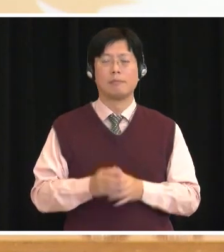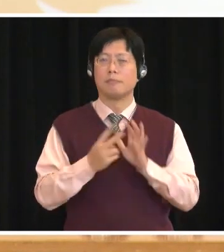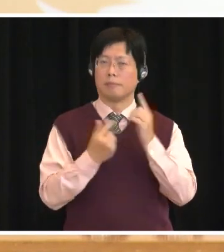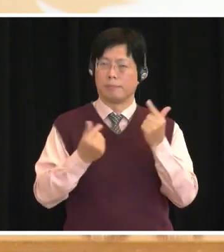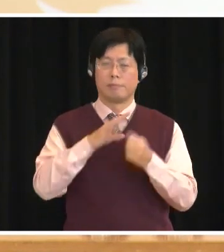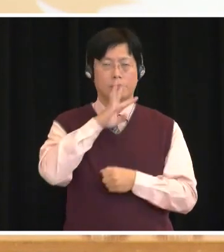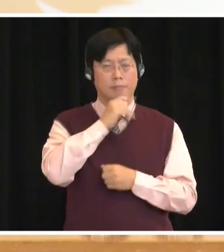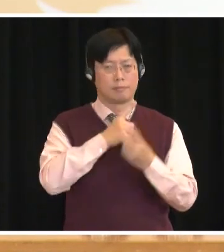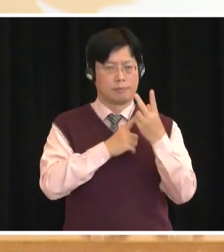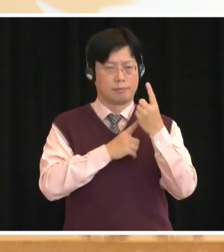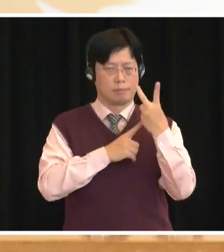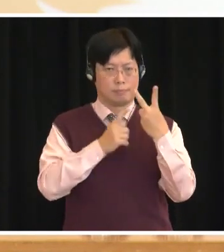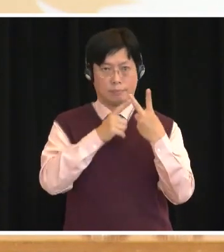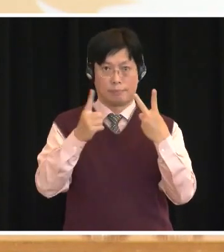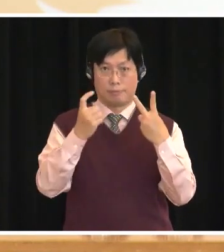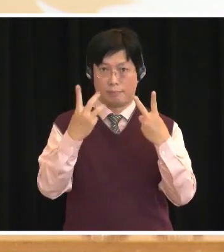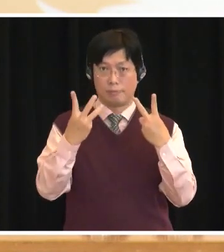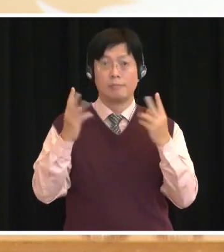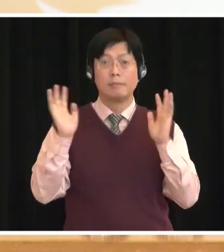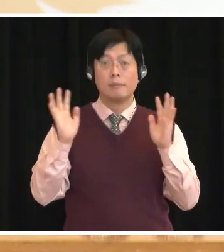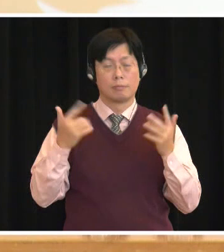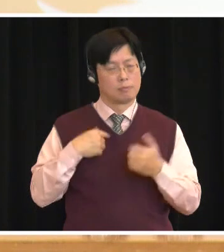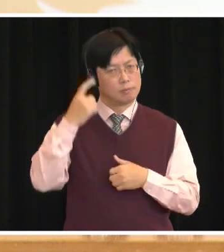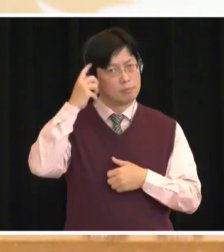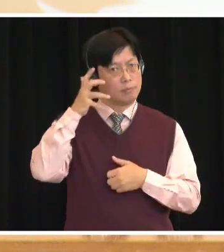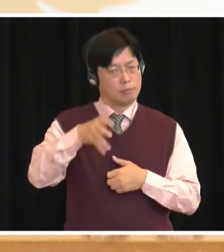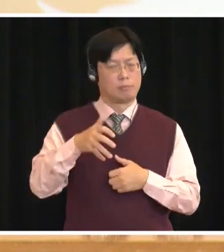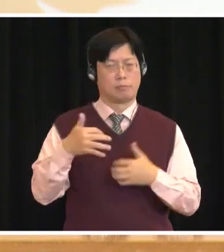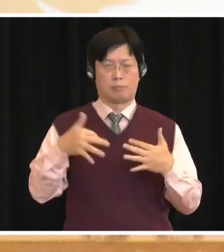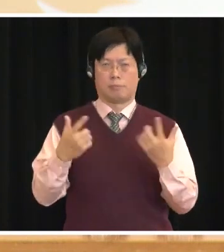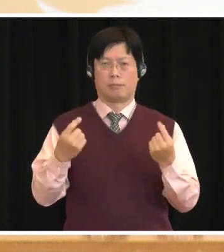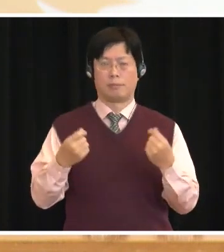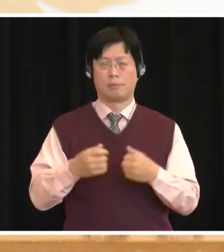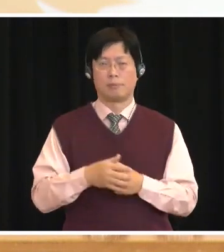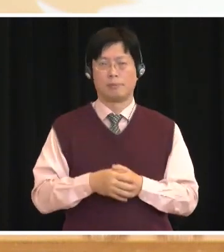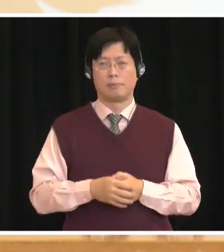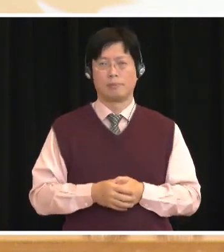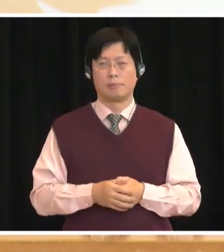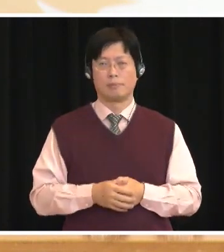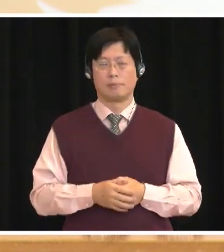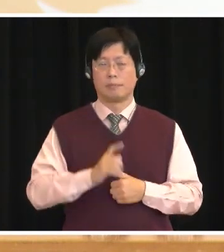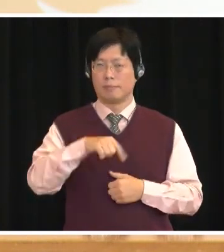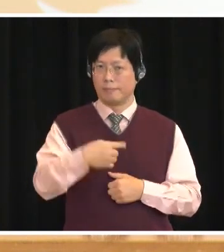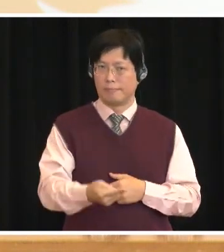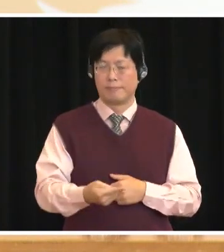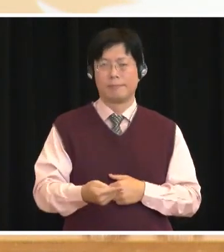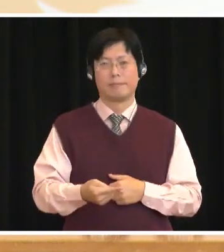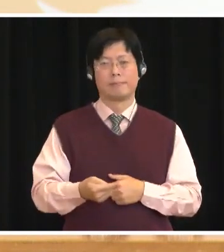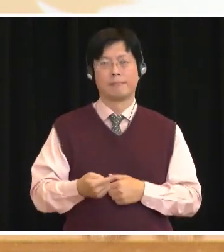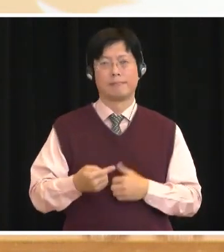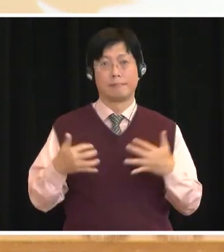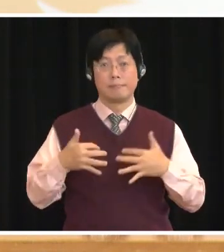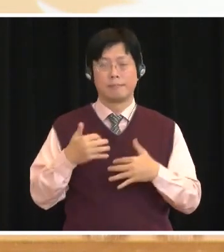The status offenses is another issue that